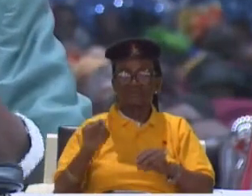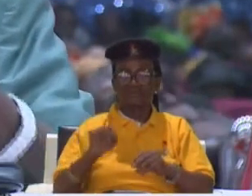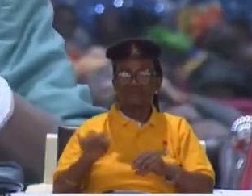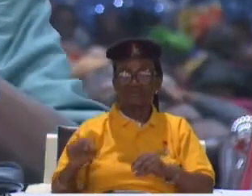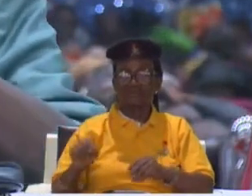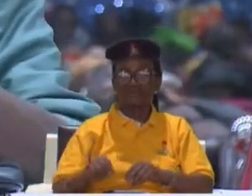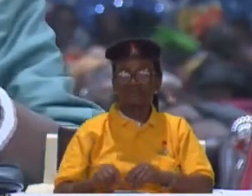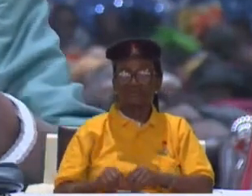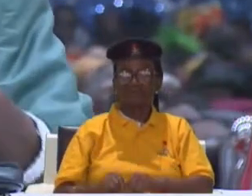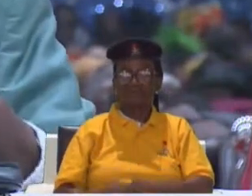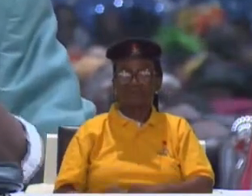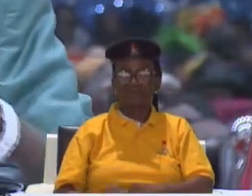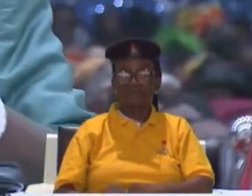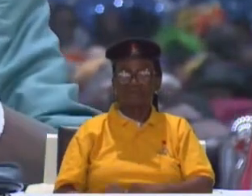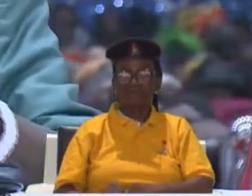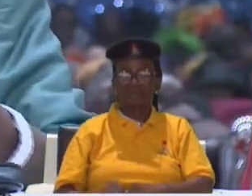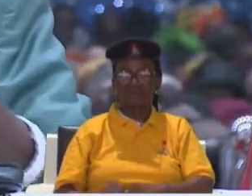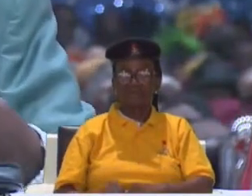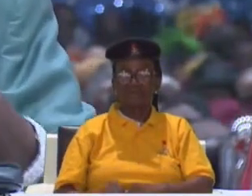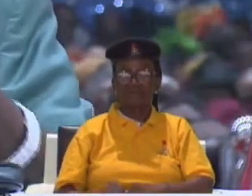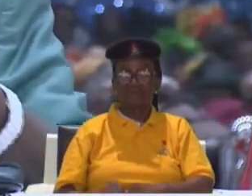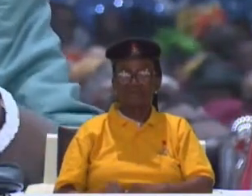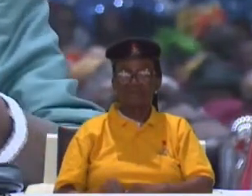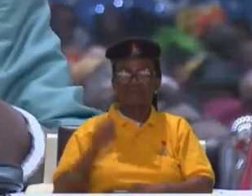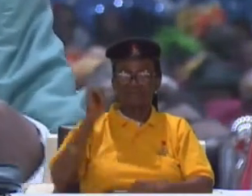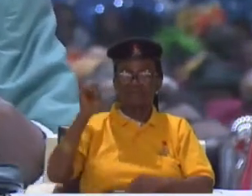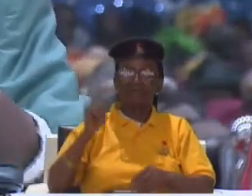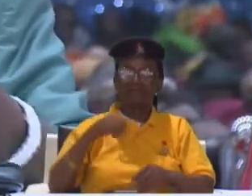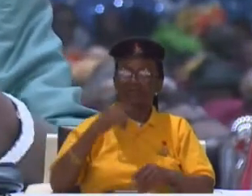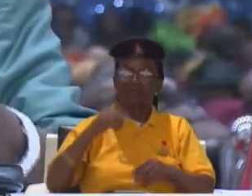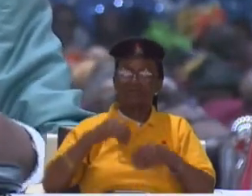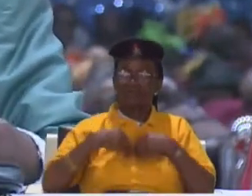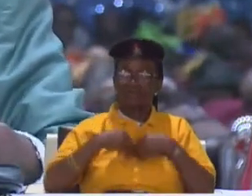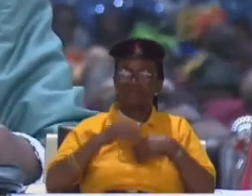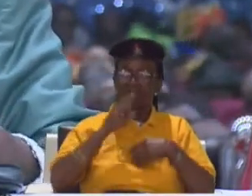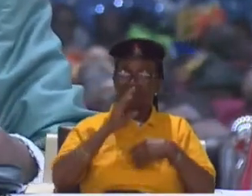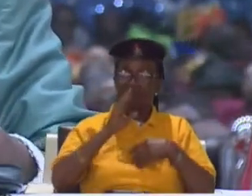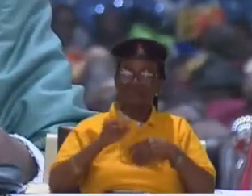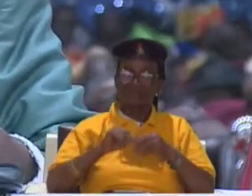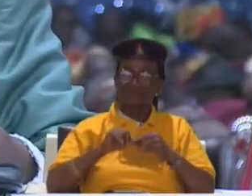been going around in circles for